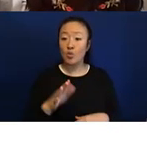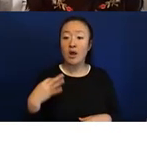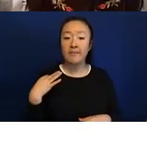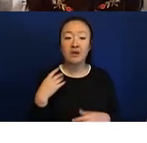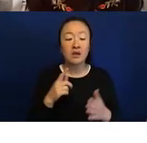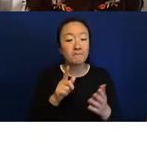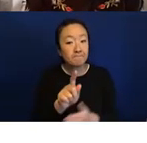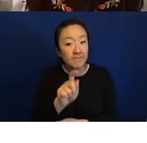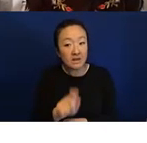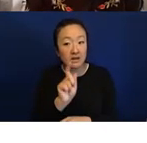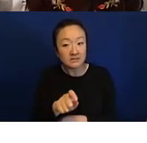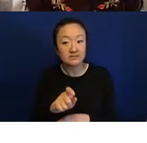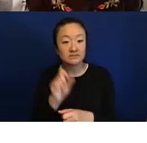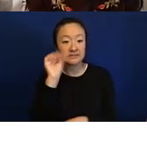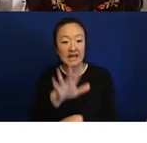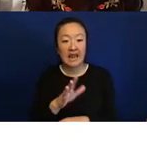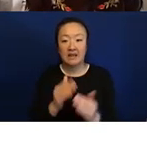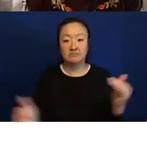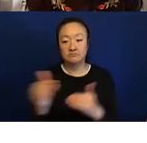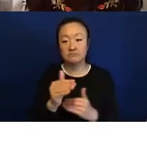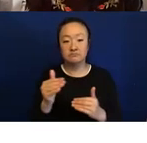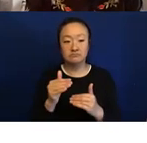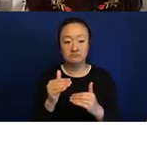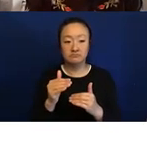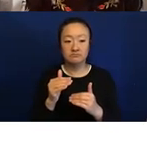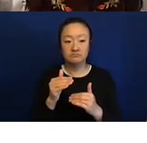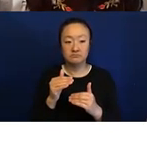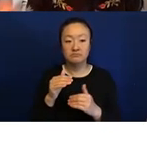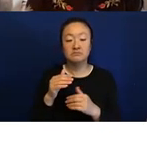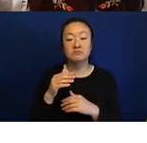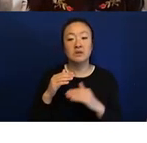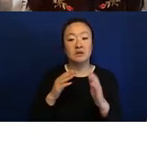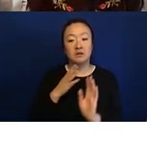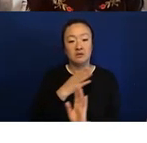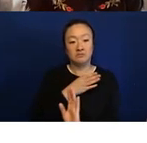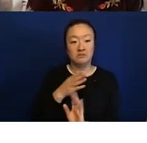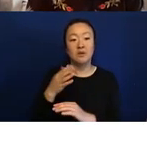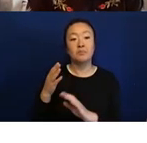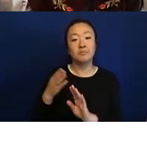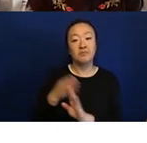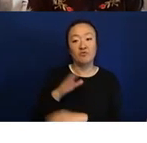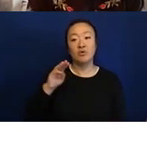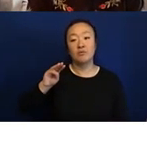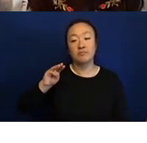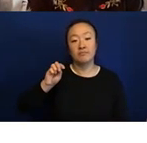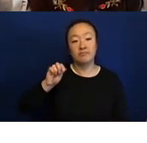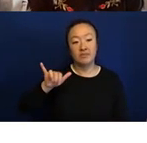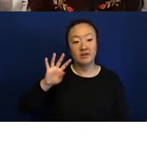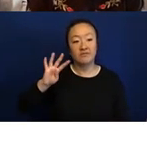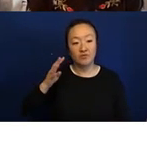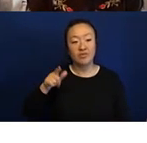must send it in advance, no later than Friday, May 4th, and then also set up an appointment on March